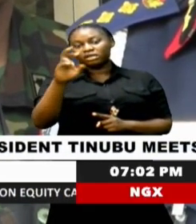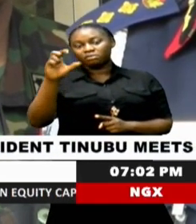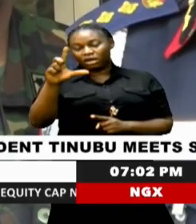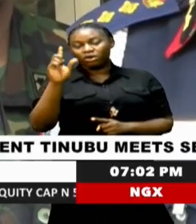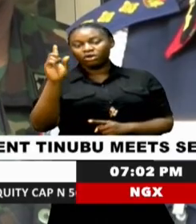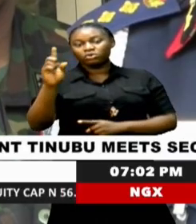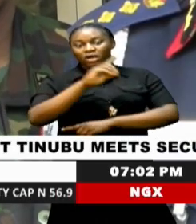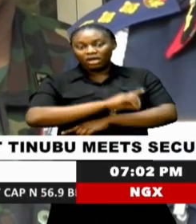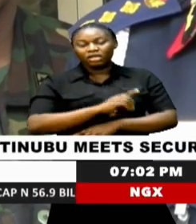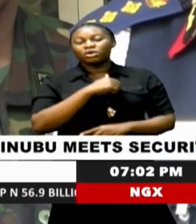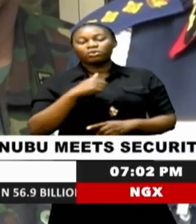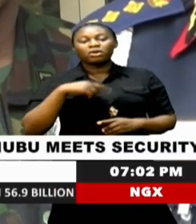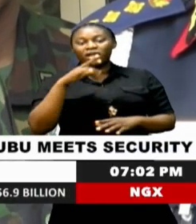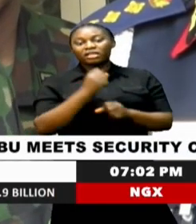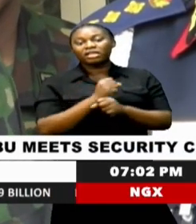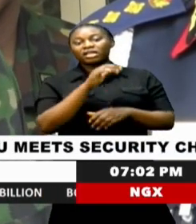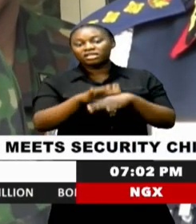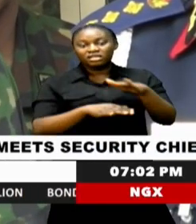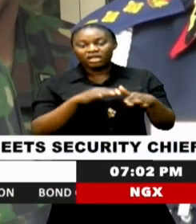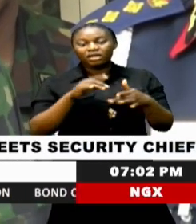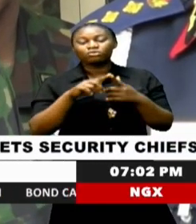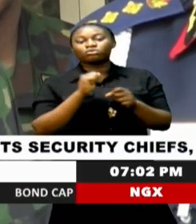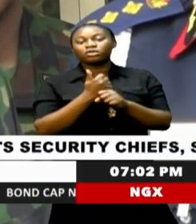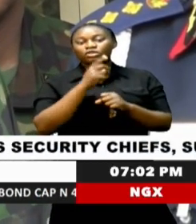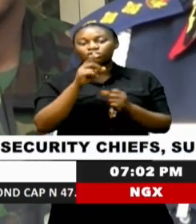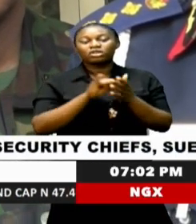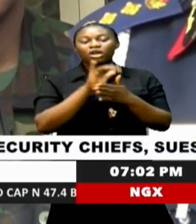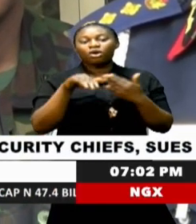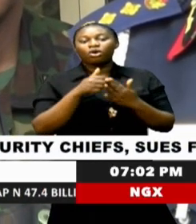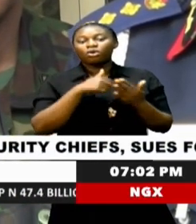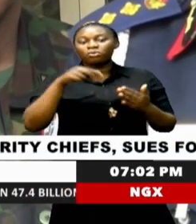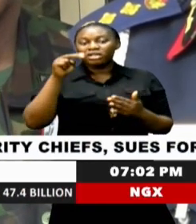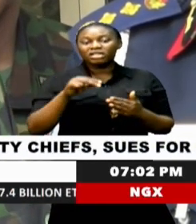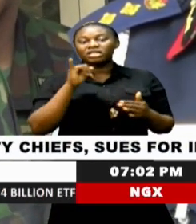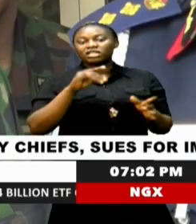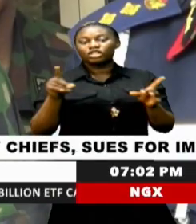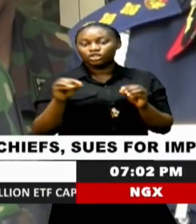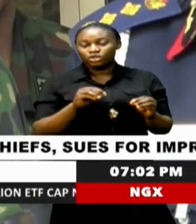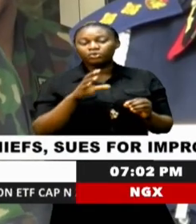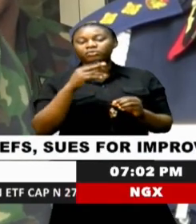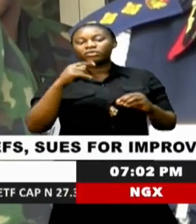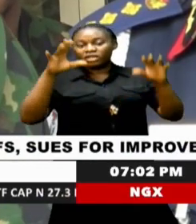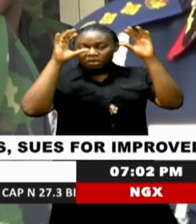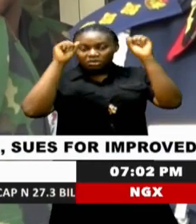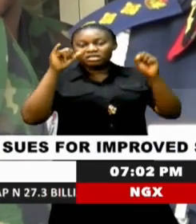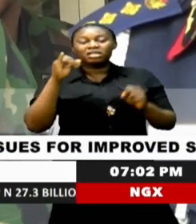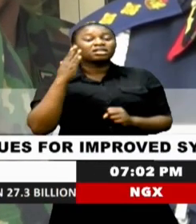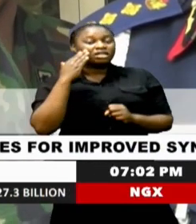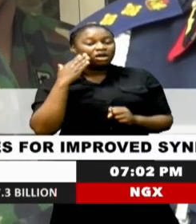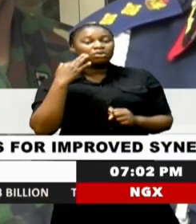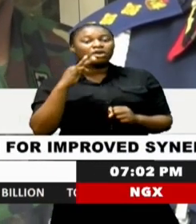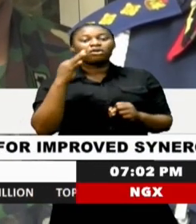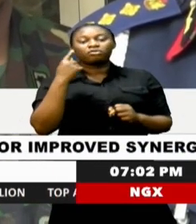So we are taking steps to ensure that all that is required to be done is done. The president is fully aware of the cries and hues of the